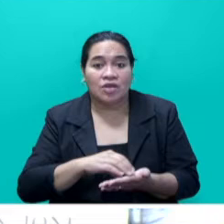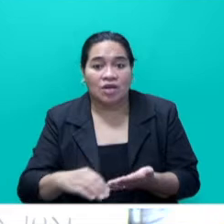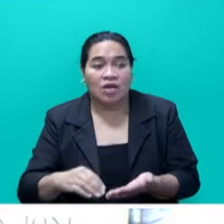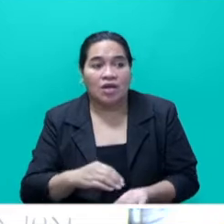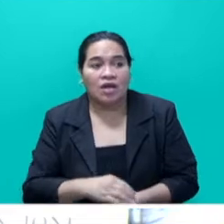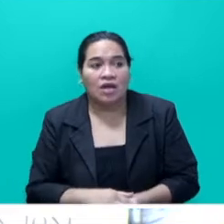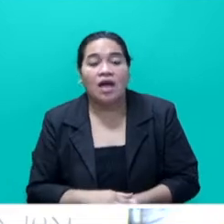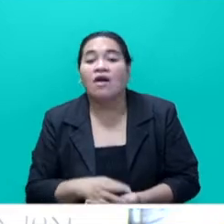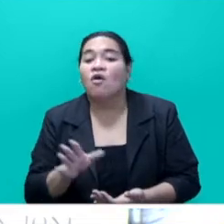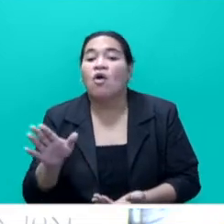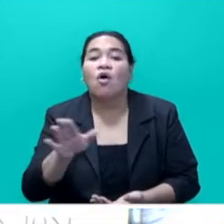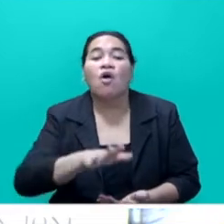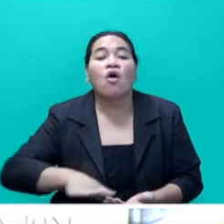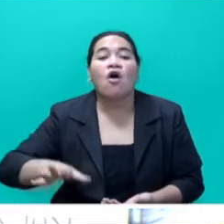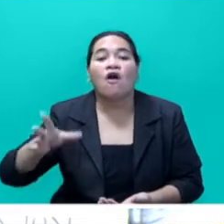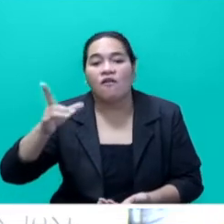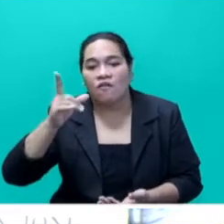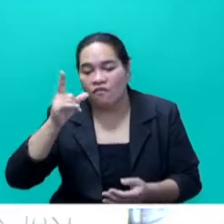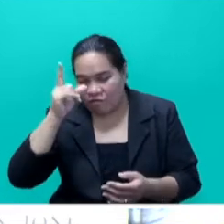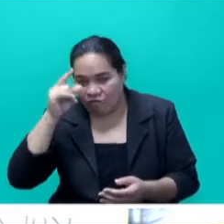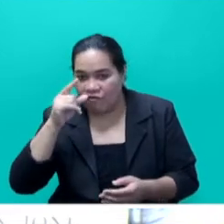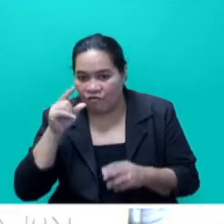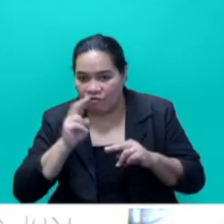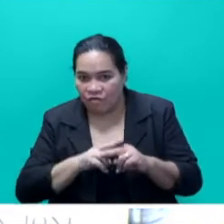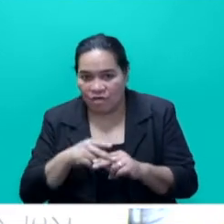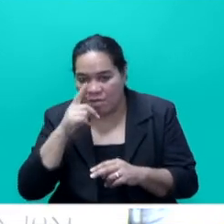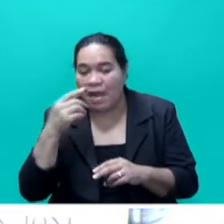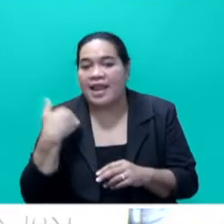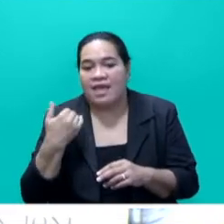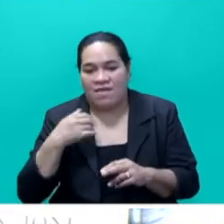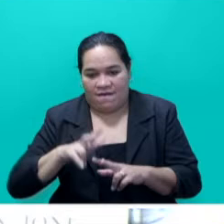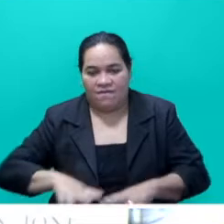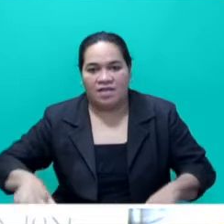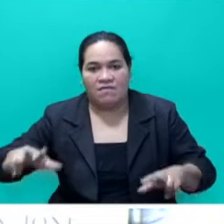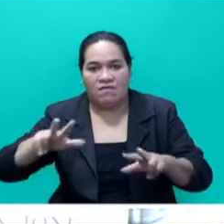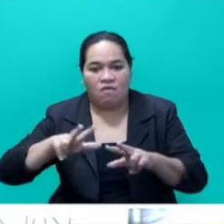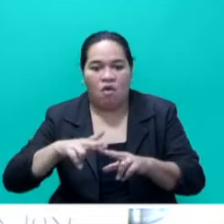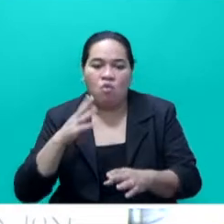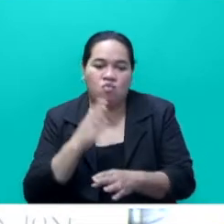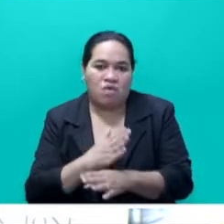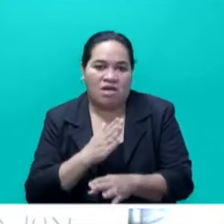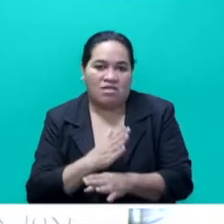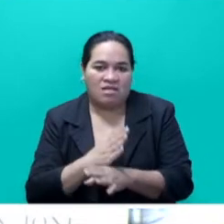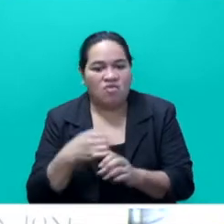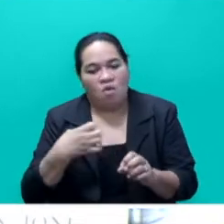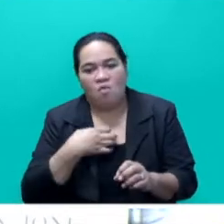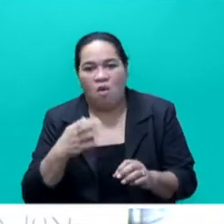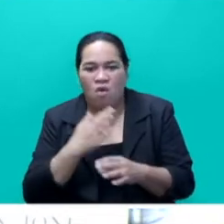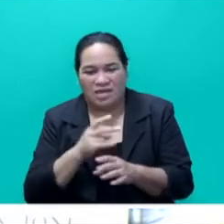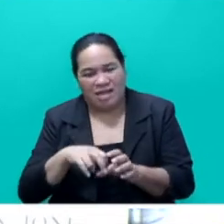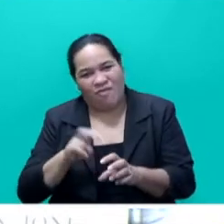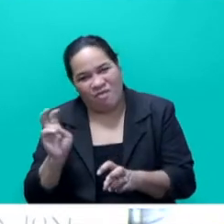all Fijians living in Viti Levu who have become unemployed in the formal and the informal sector.